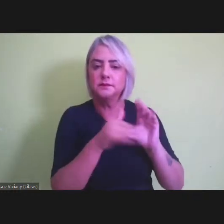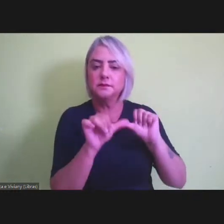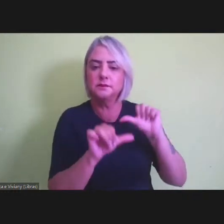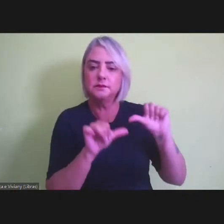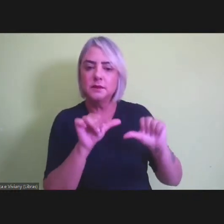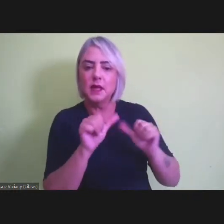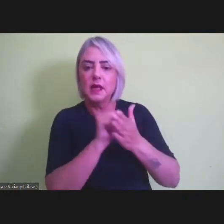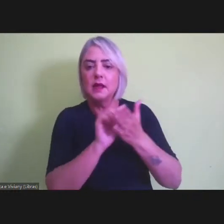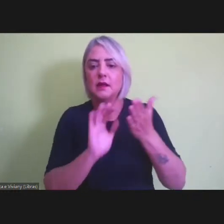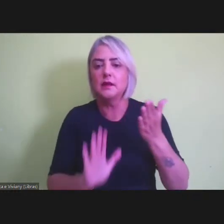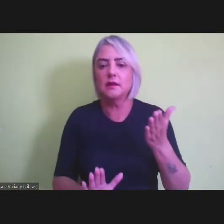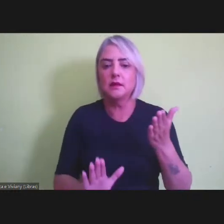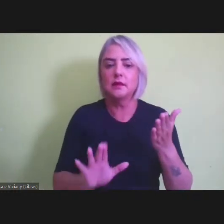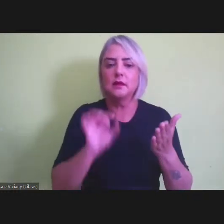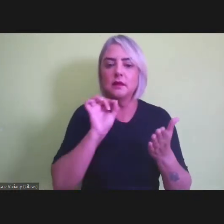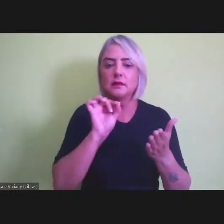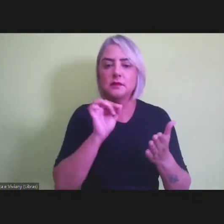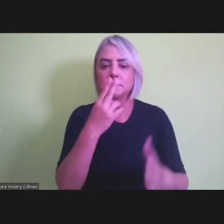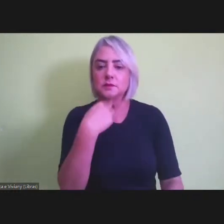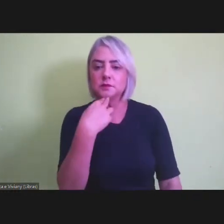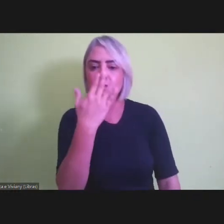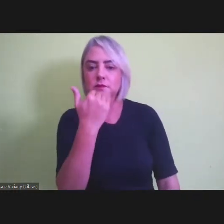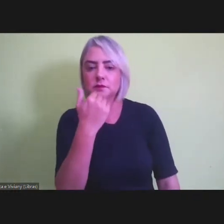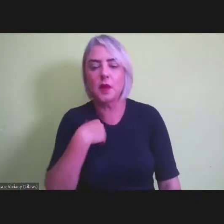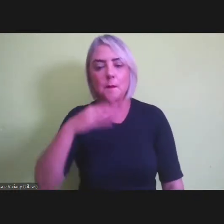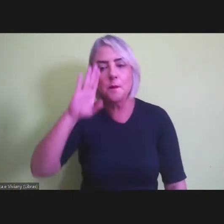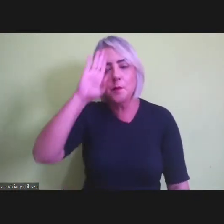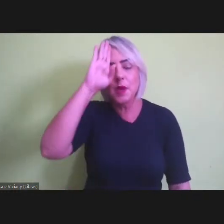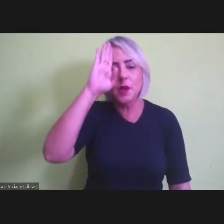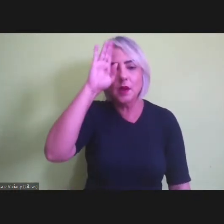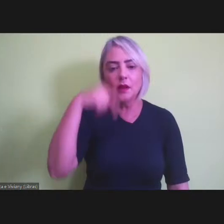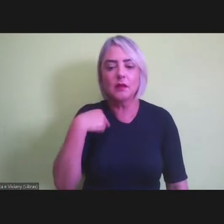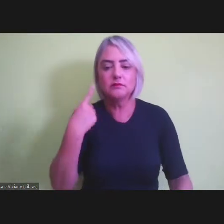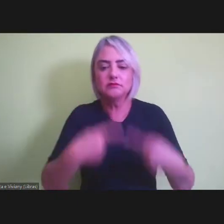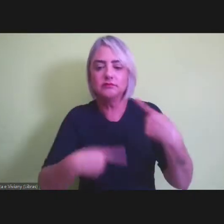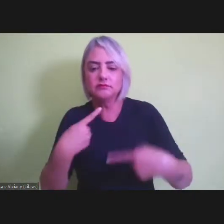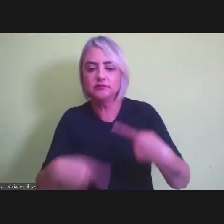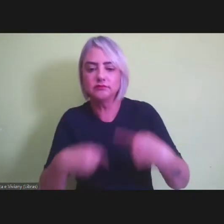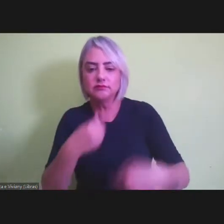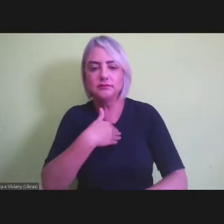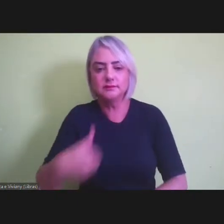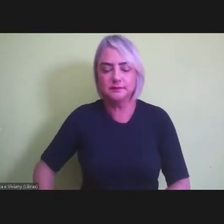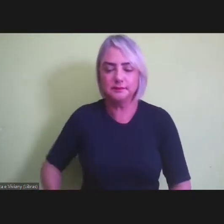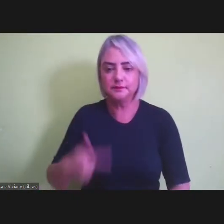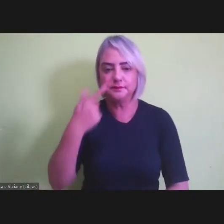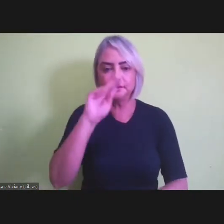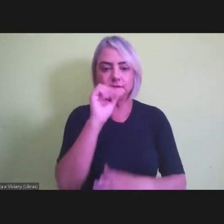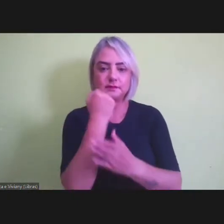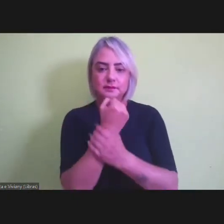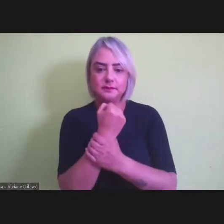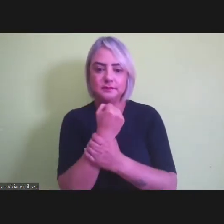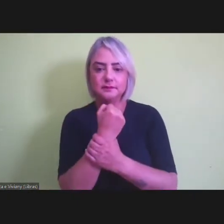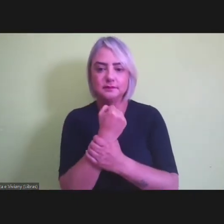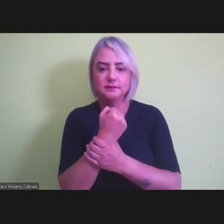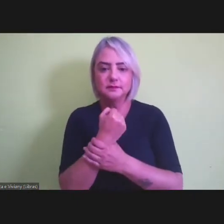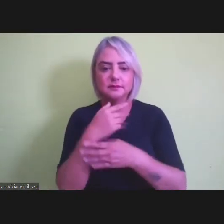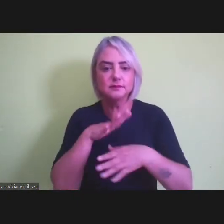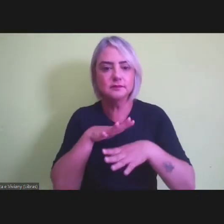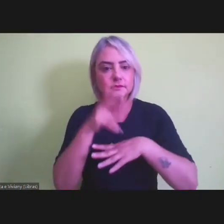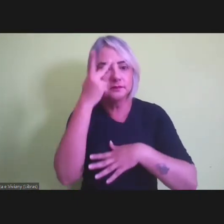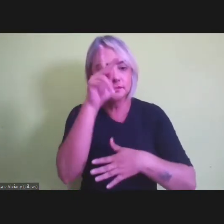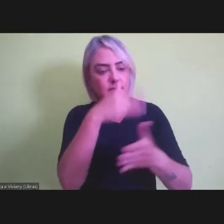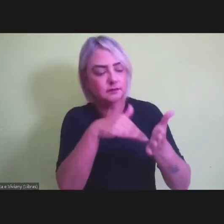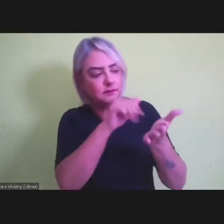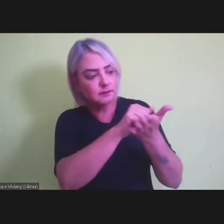bring propositions to bring the actions for food and nutrition to make them a priority for public policies and to